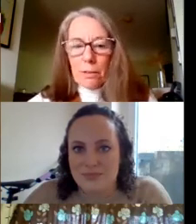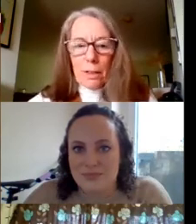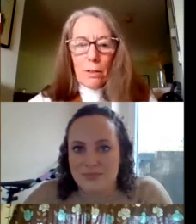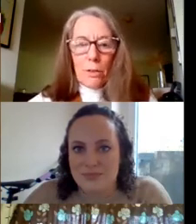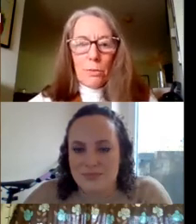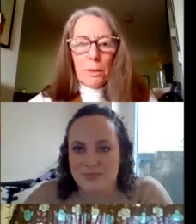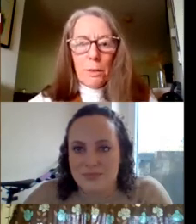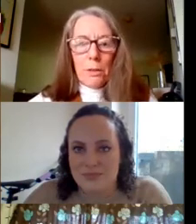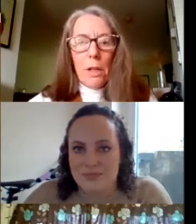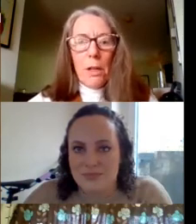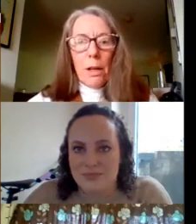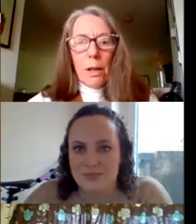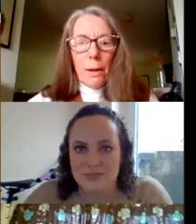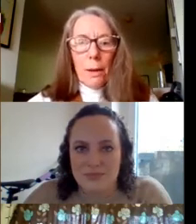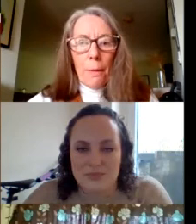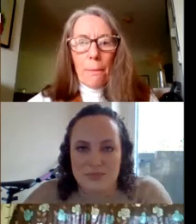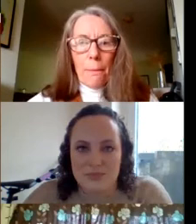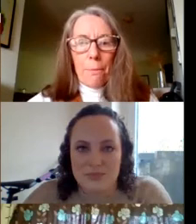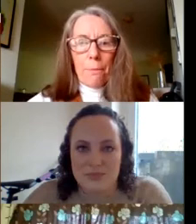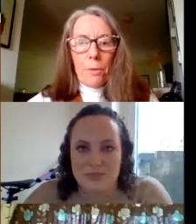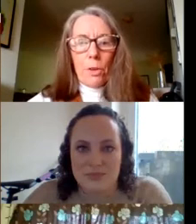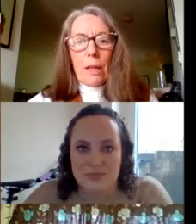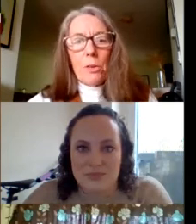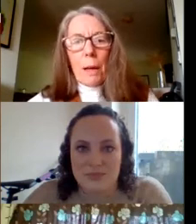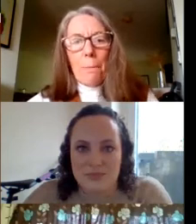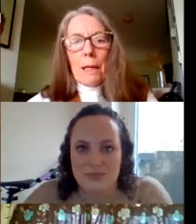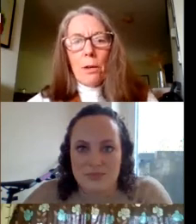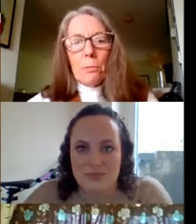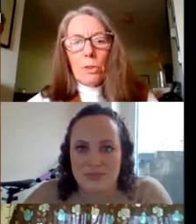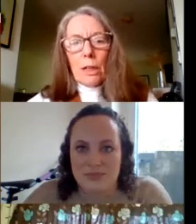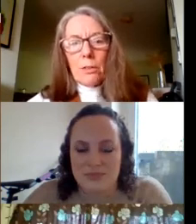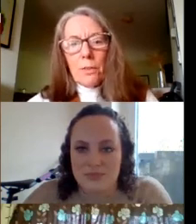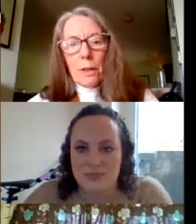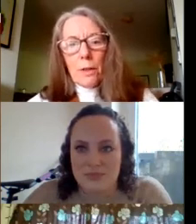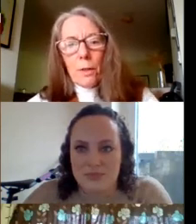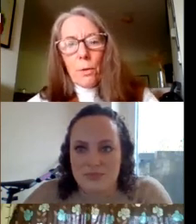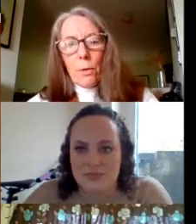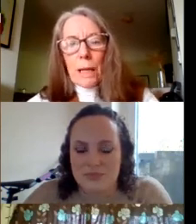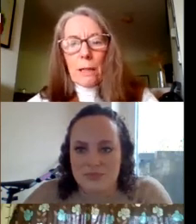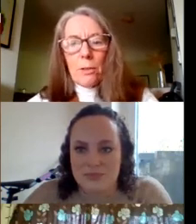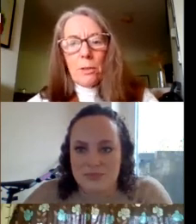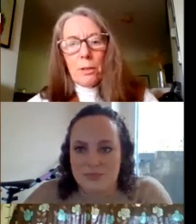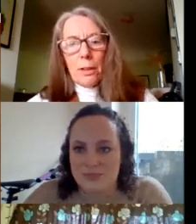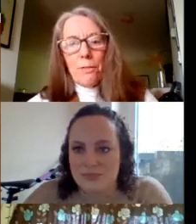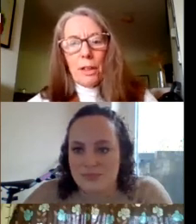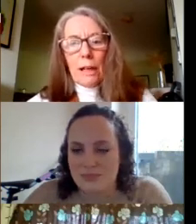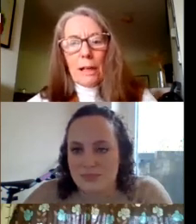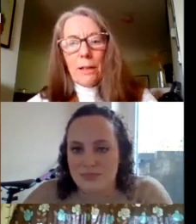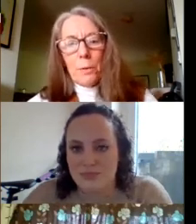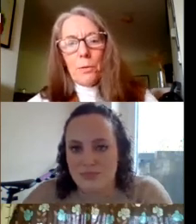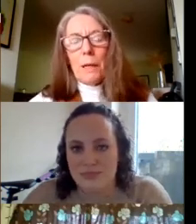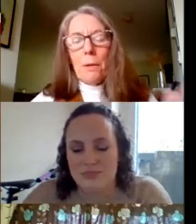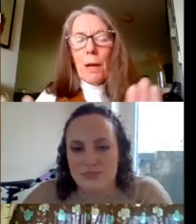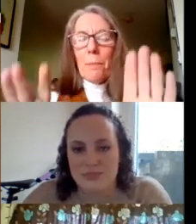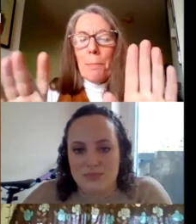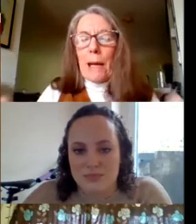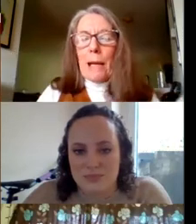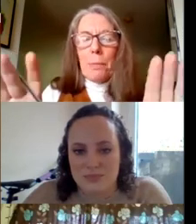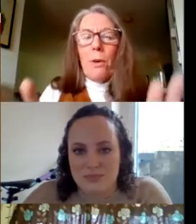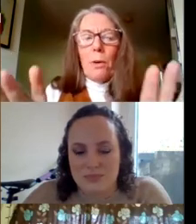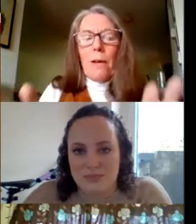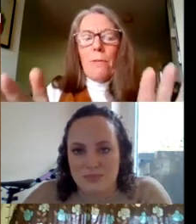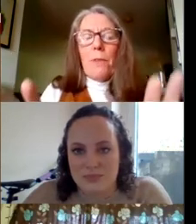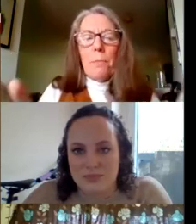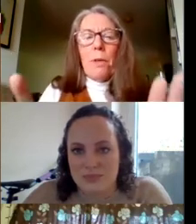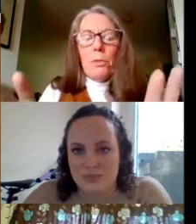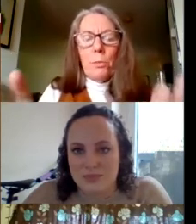at Fieldhead Hospital. So that's quite a big object, and the wings, if you like, would be where the Bible